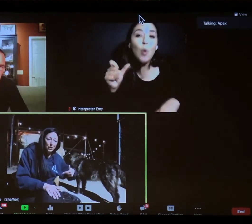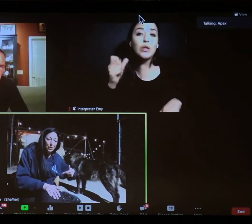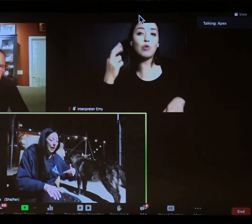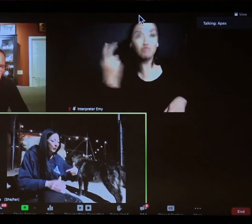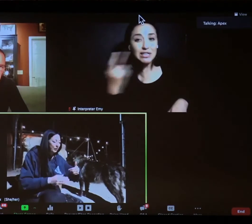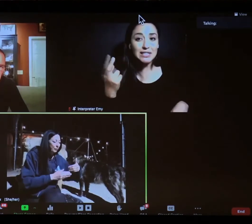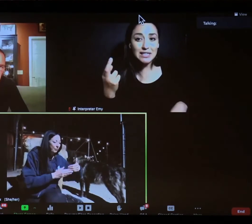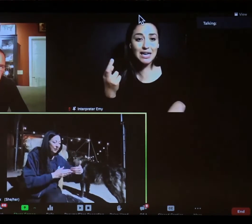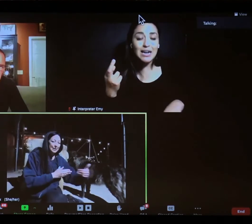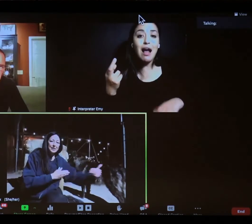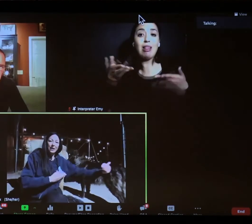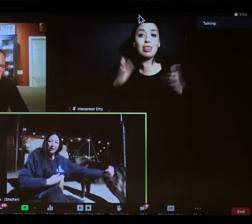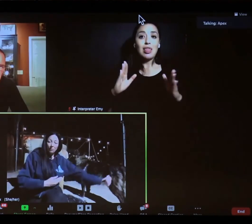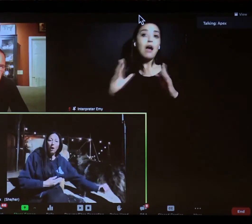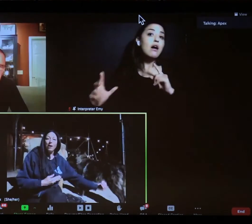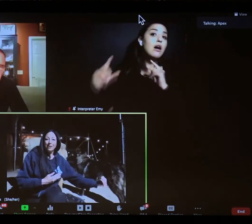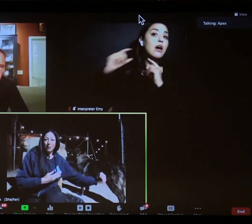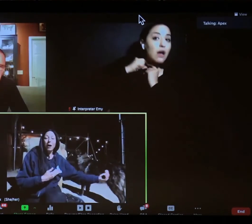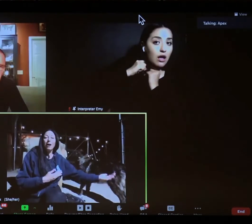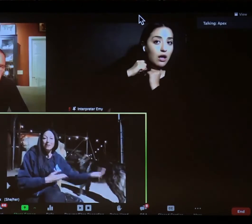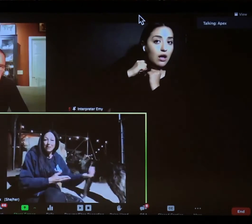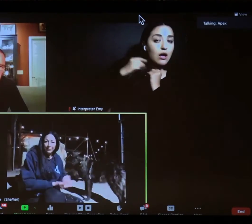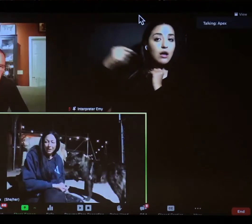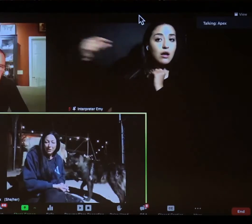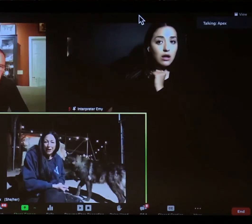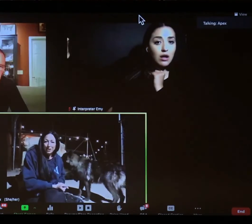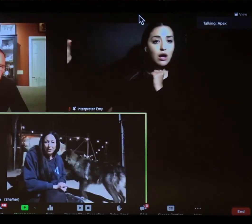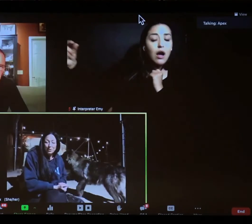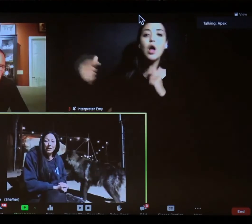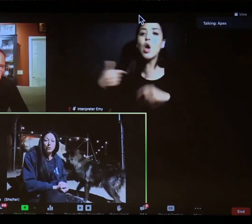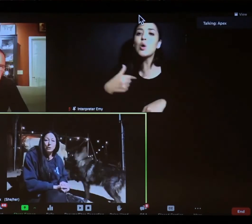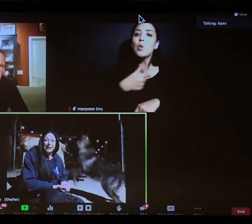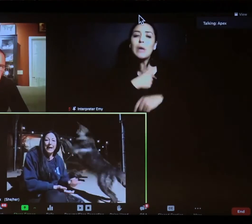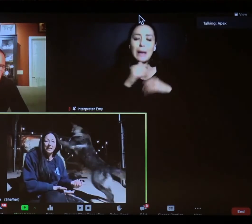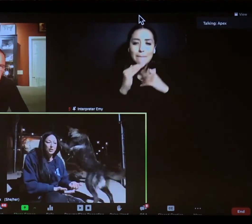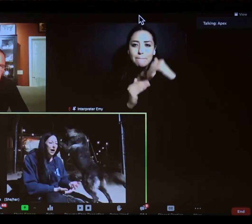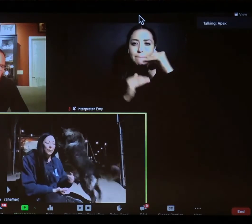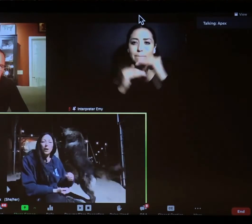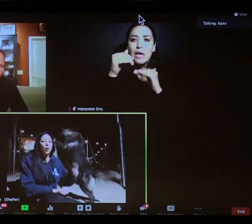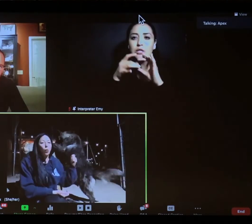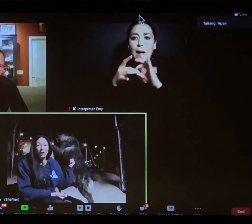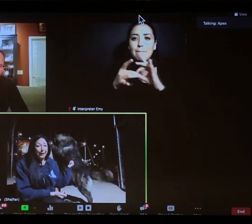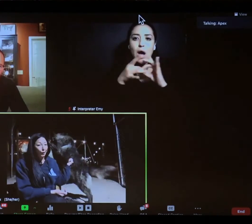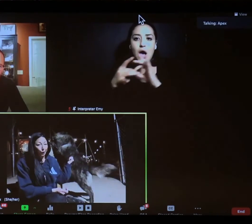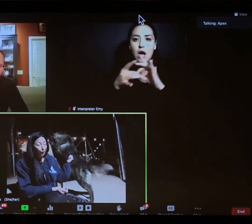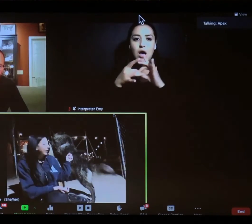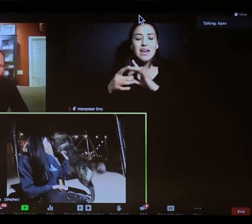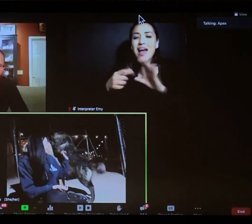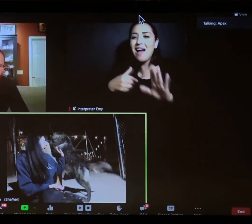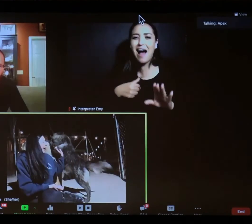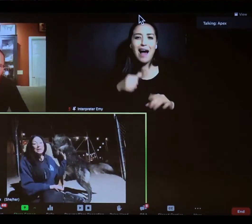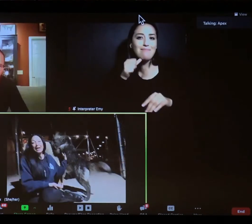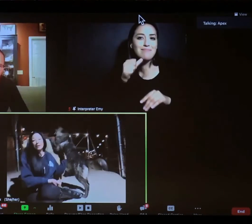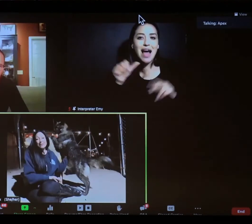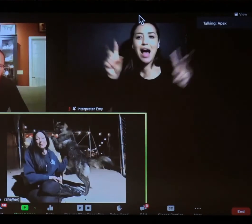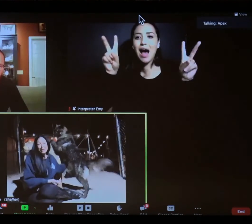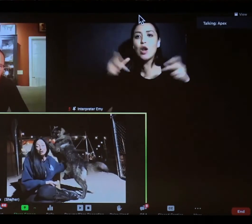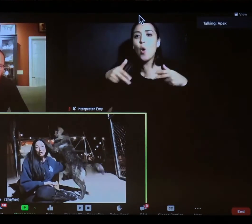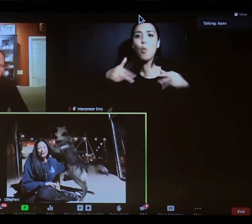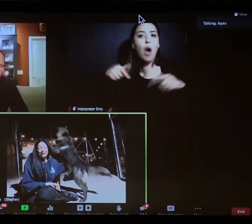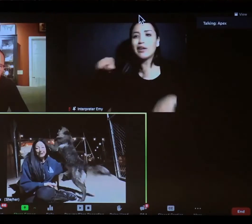and we've built this bond, a positive interaction, so it's more like holding hands. I'm not walking her. I mean, any of these